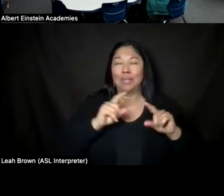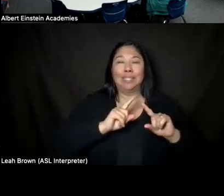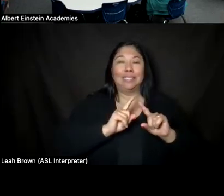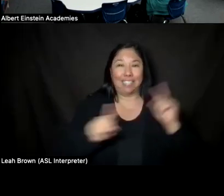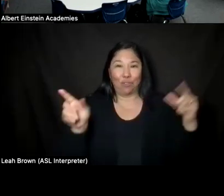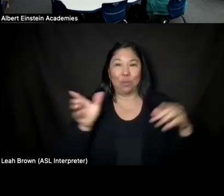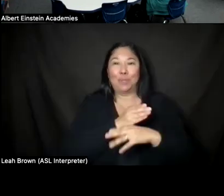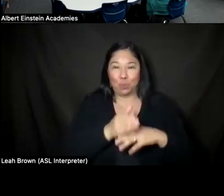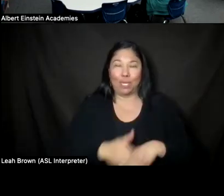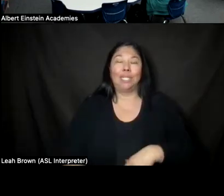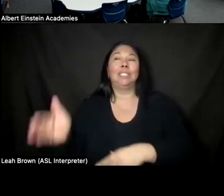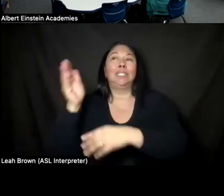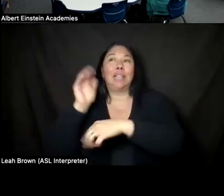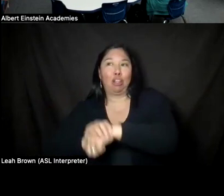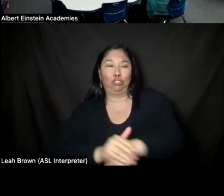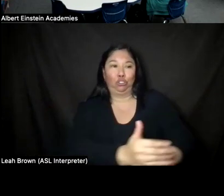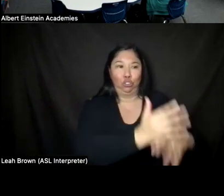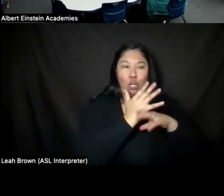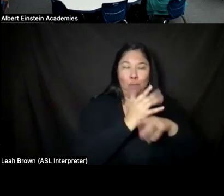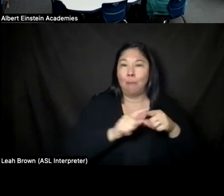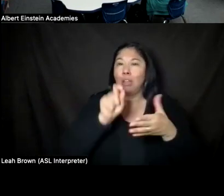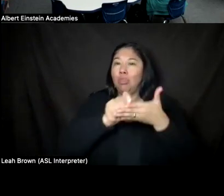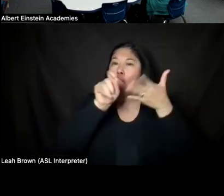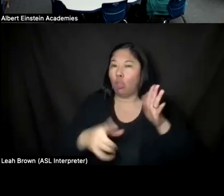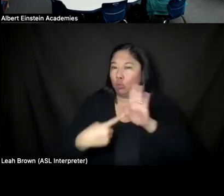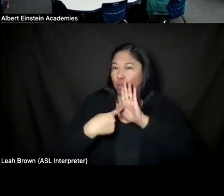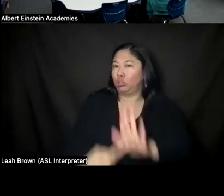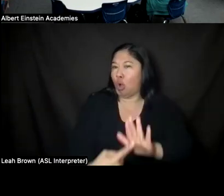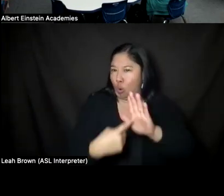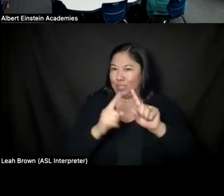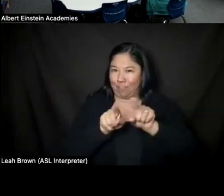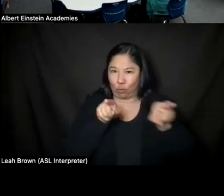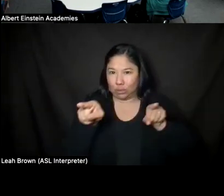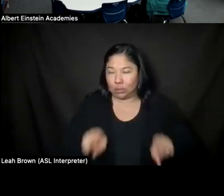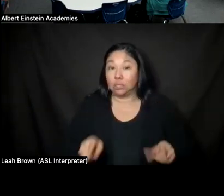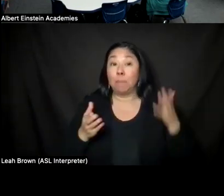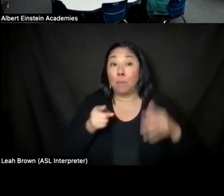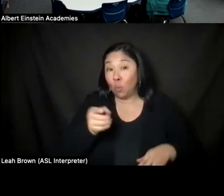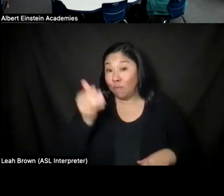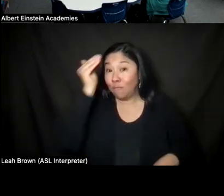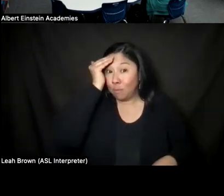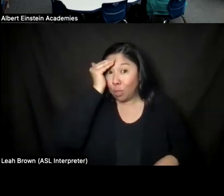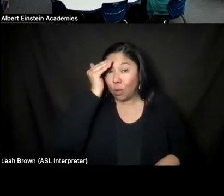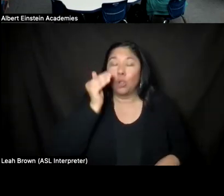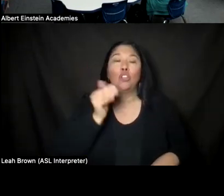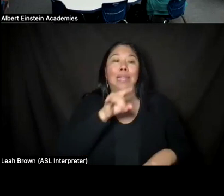and German. So these also show kind of the motions, and you may be familiar with the kids are learning the letter sounds and they do a motion along